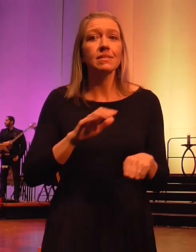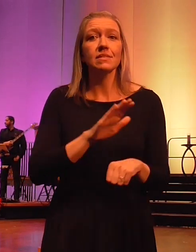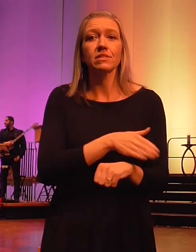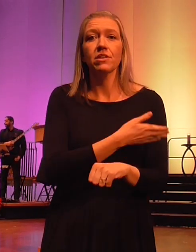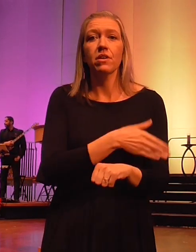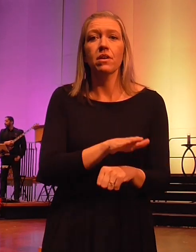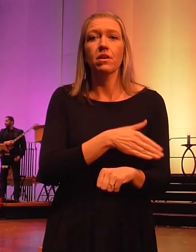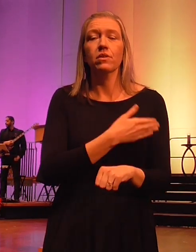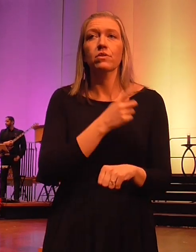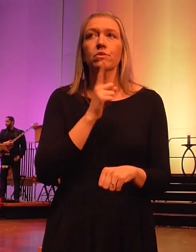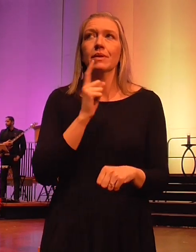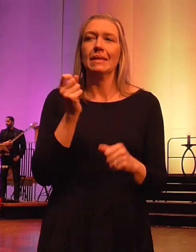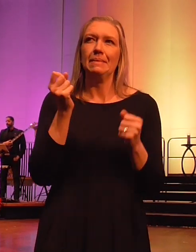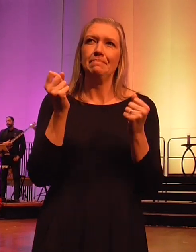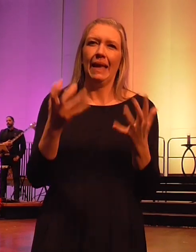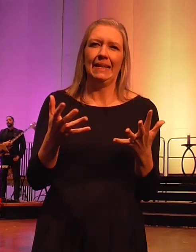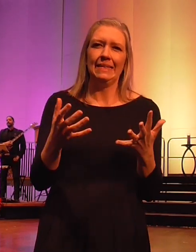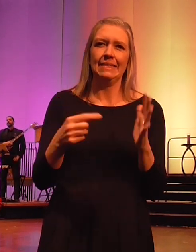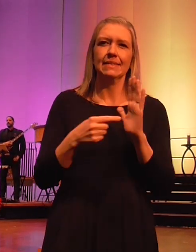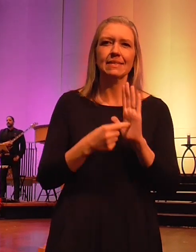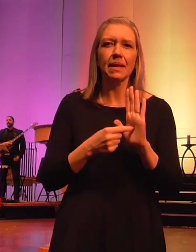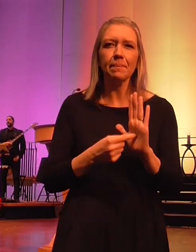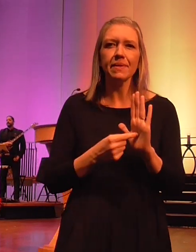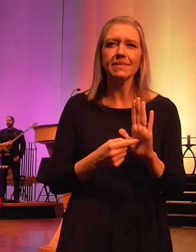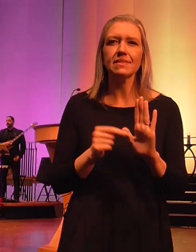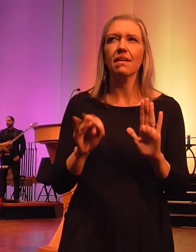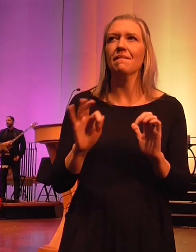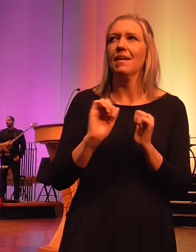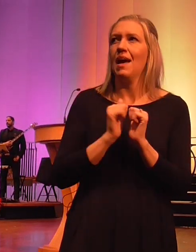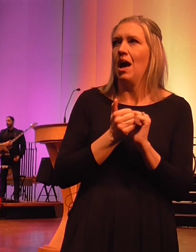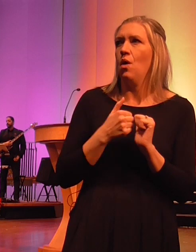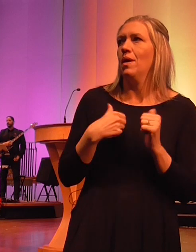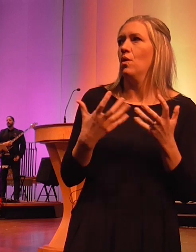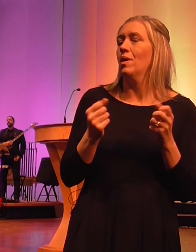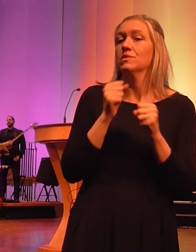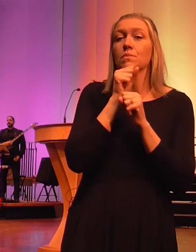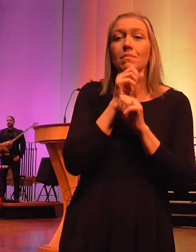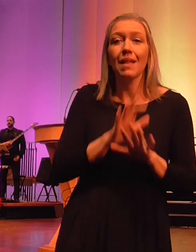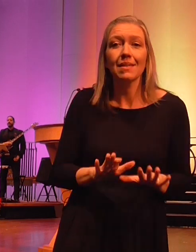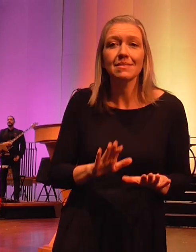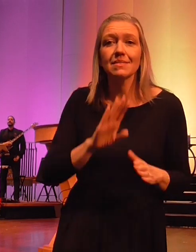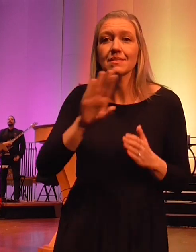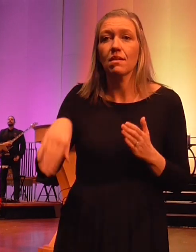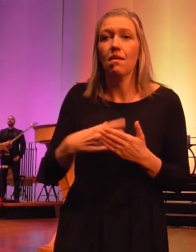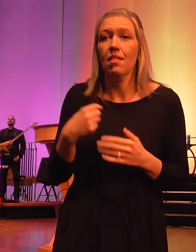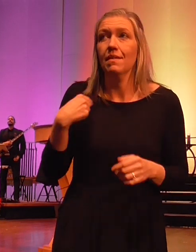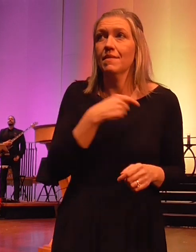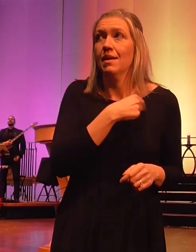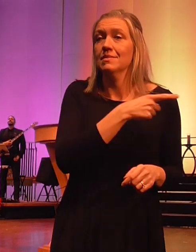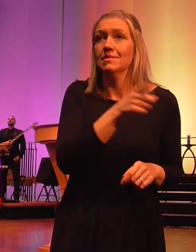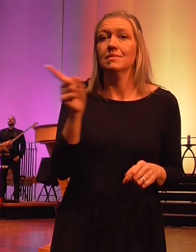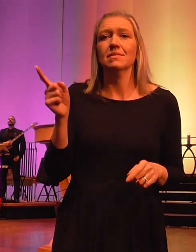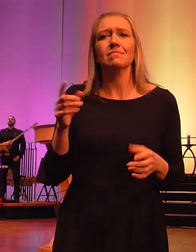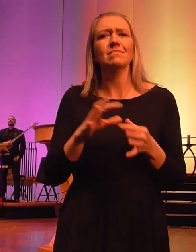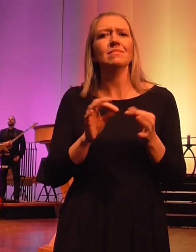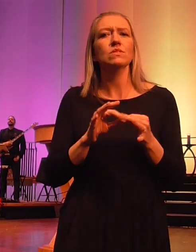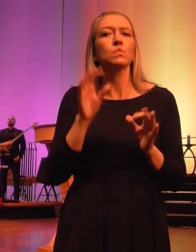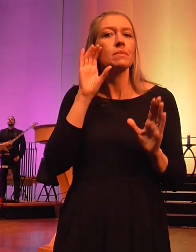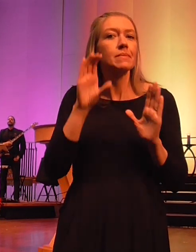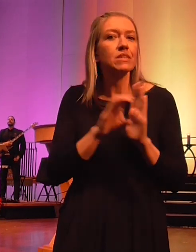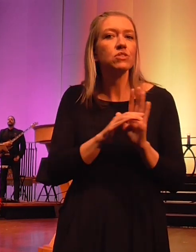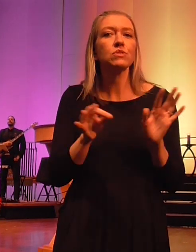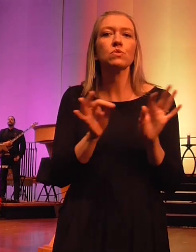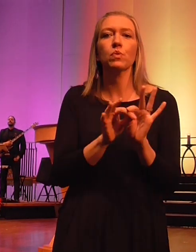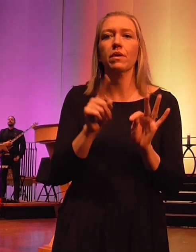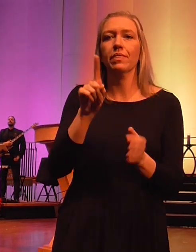so many examples of how I want to bless all of us. They say a picture is worth 1,000 words.